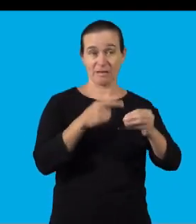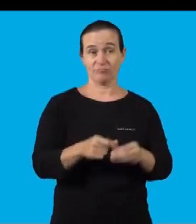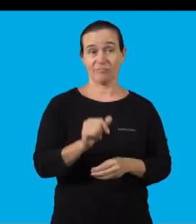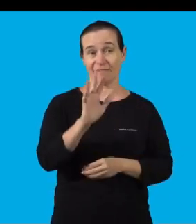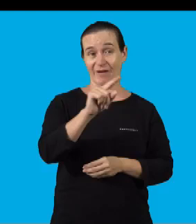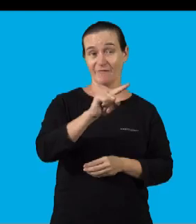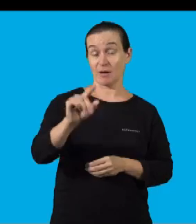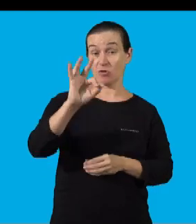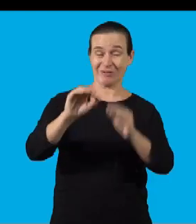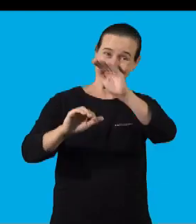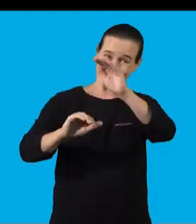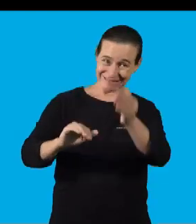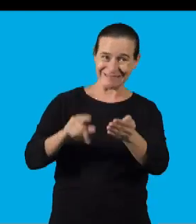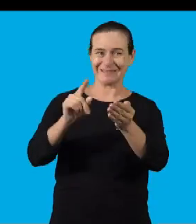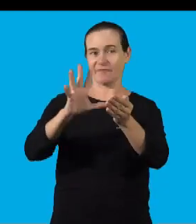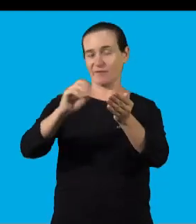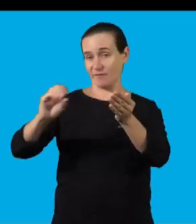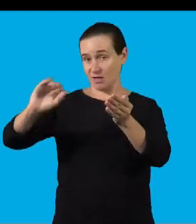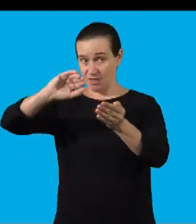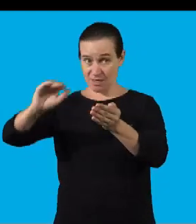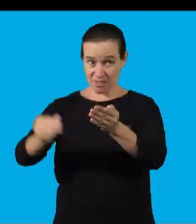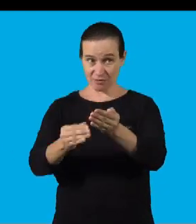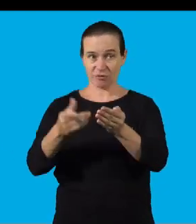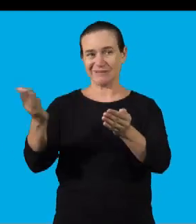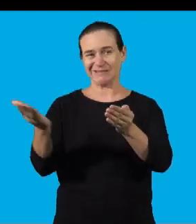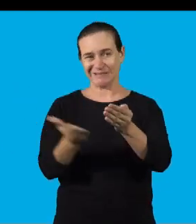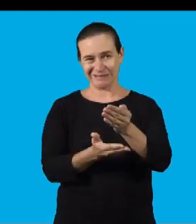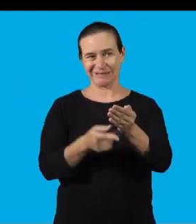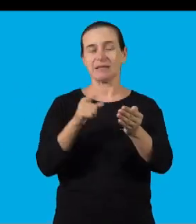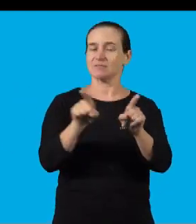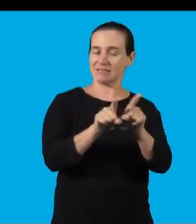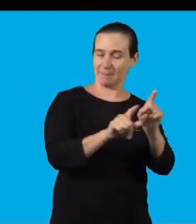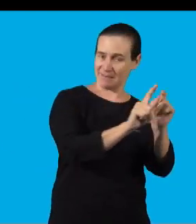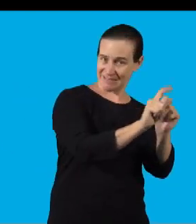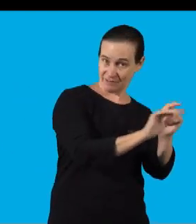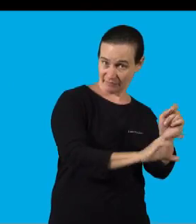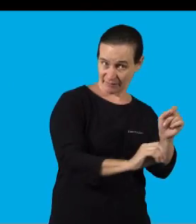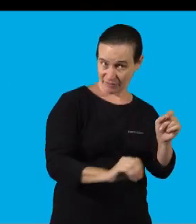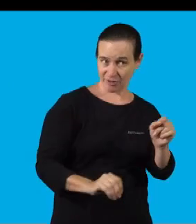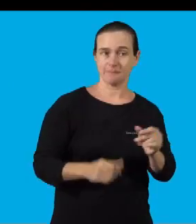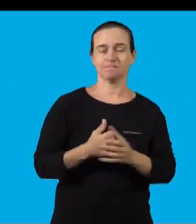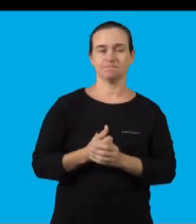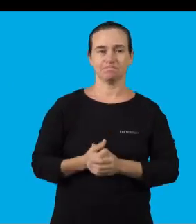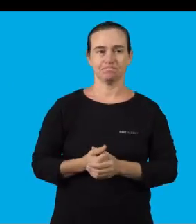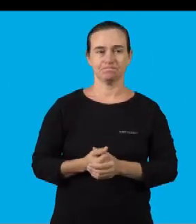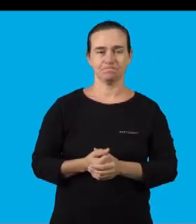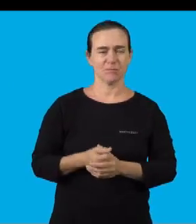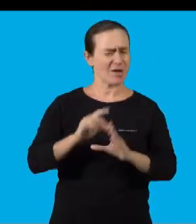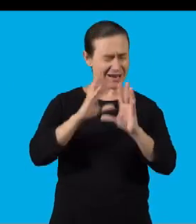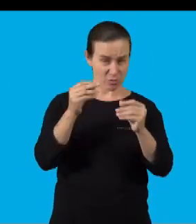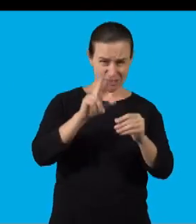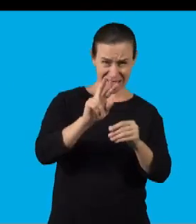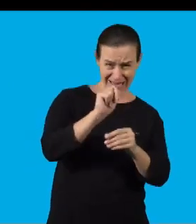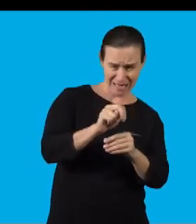5 minus 3 multiplied by 500. And of course, that is going to be the 500th term. So you have to